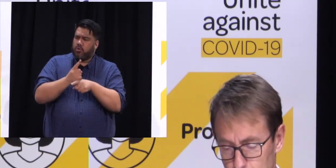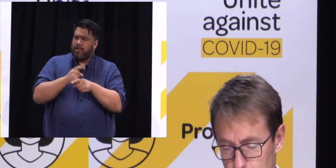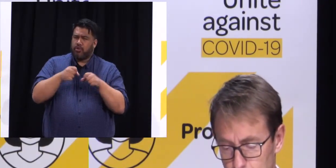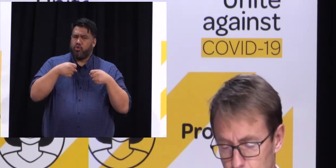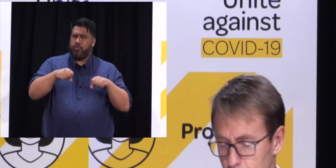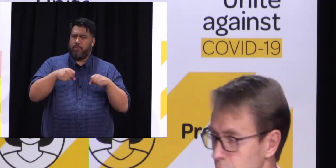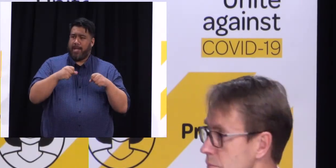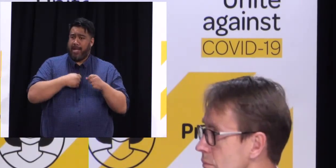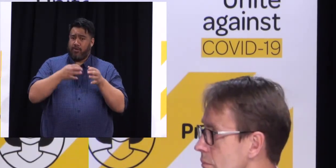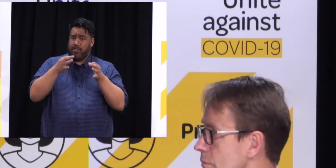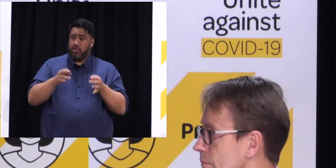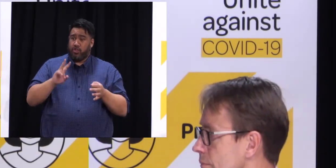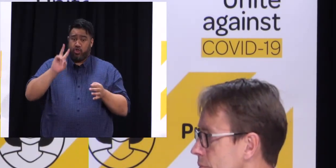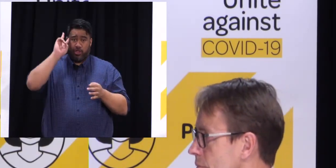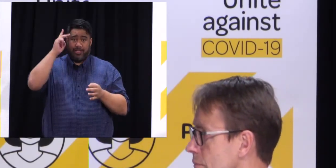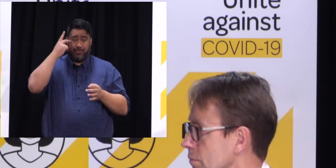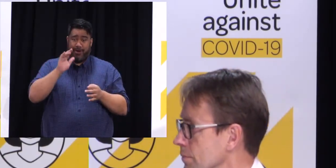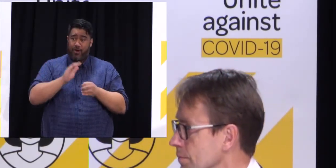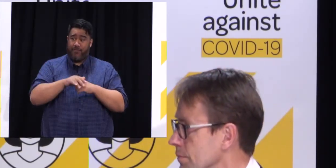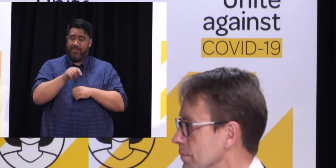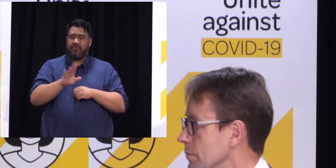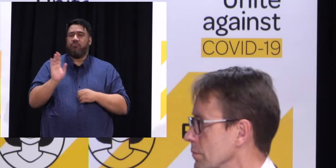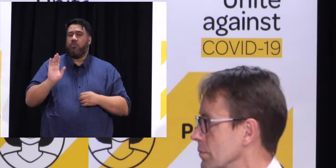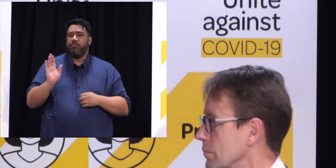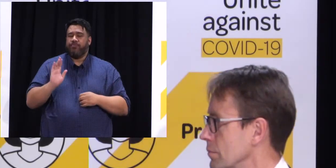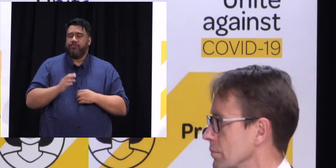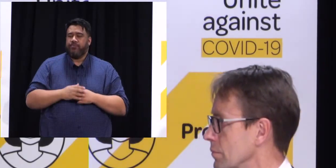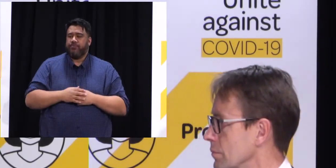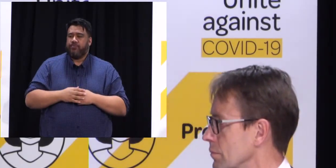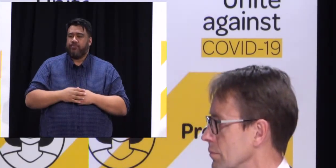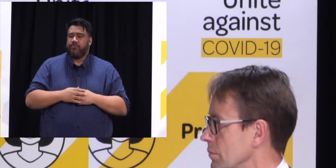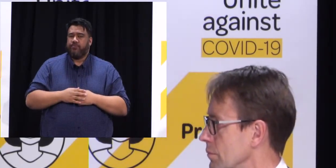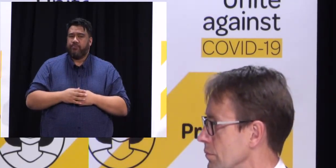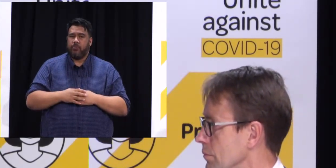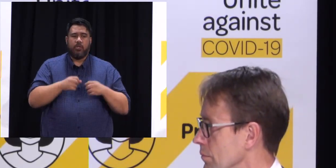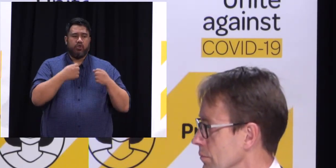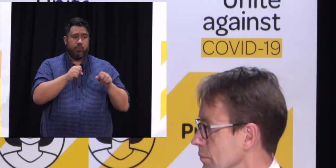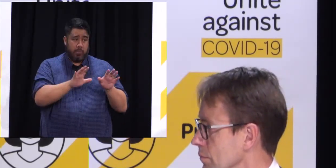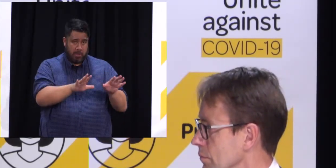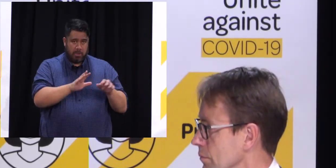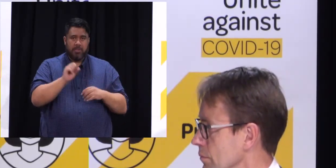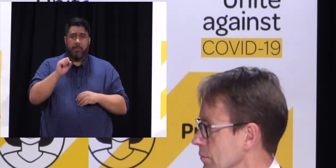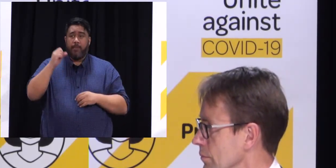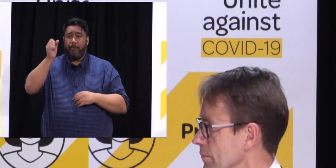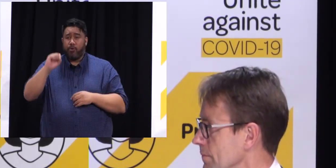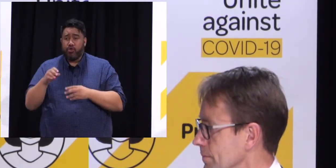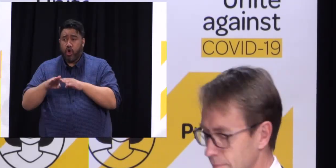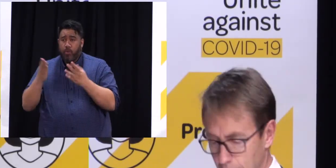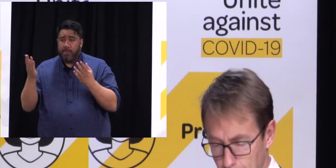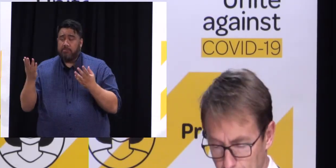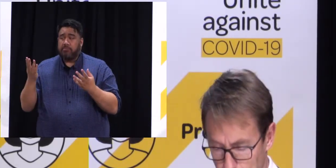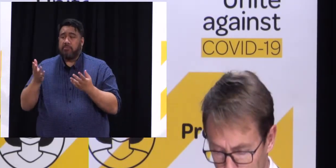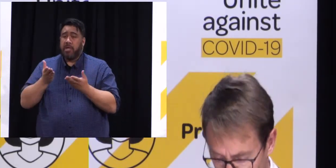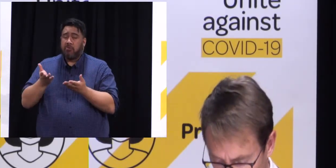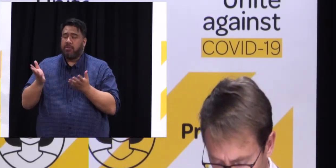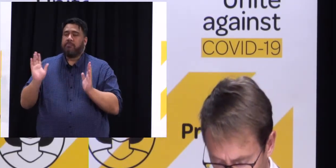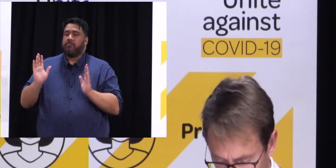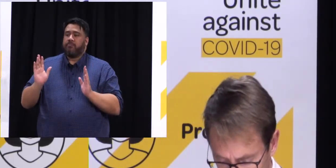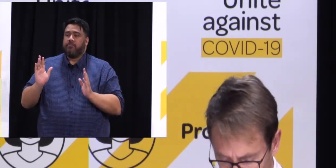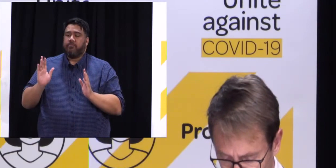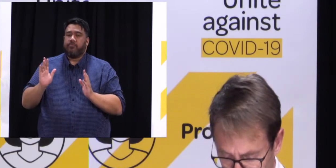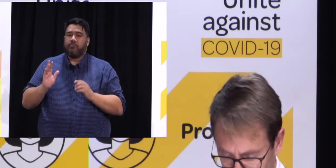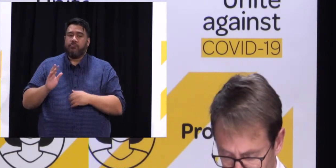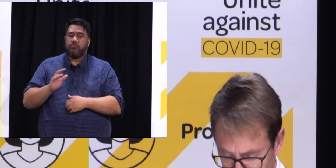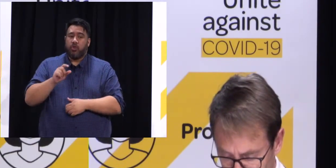our decisions on access to other forms of foodstuffs. Of course, whole foods are able to be